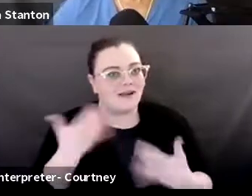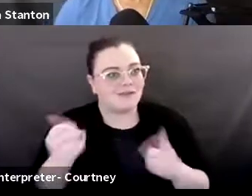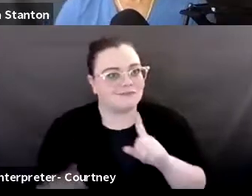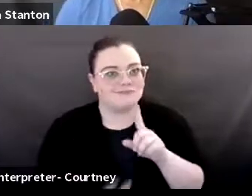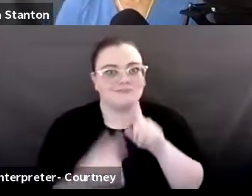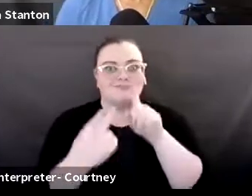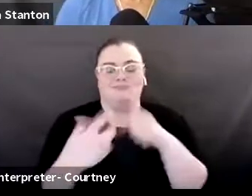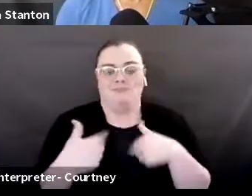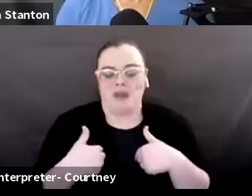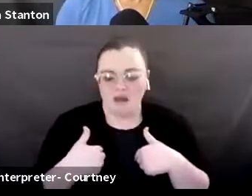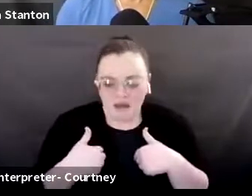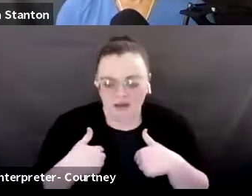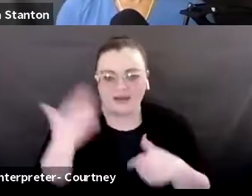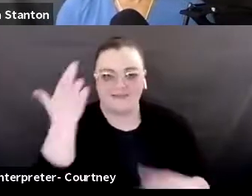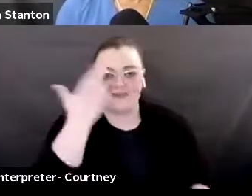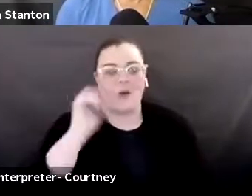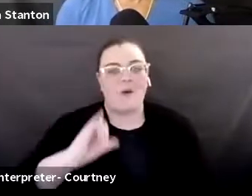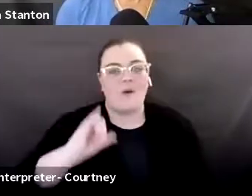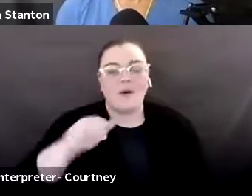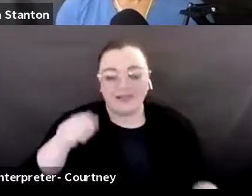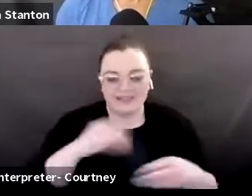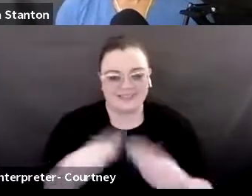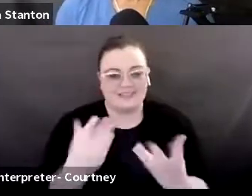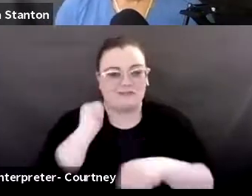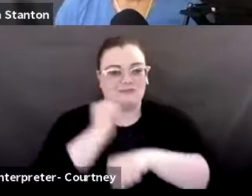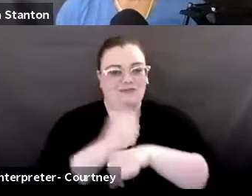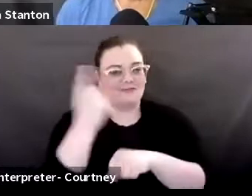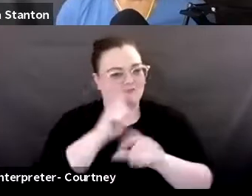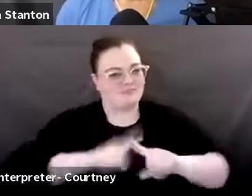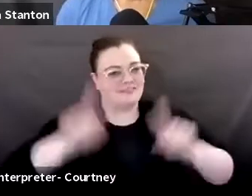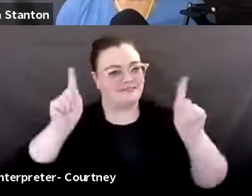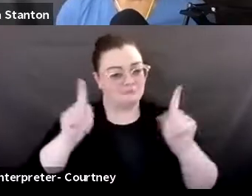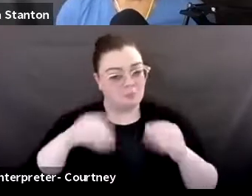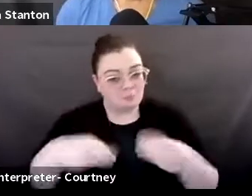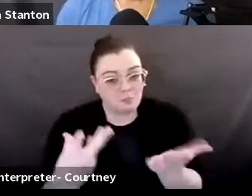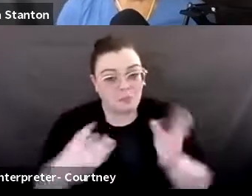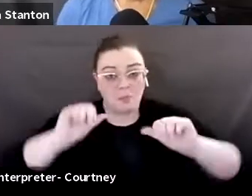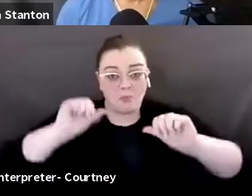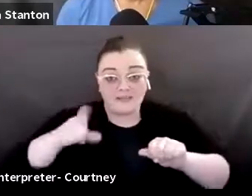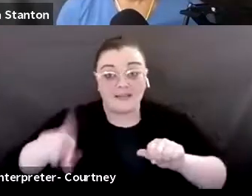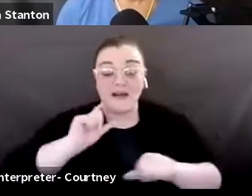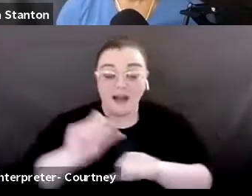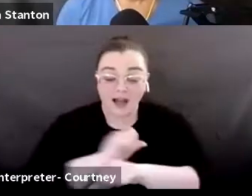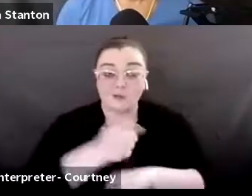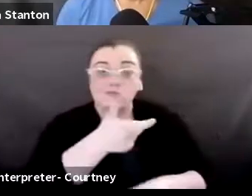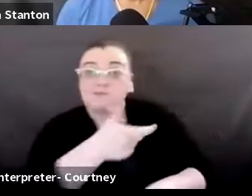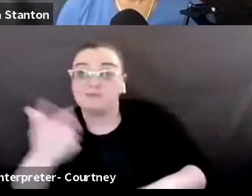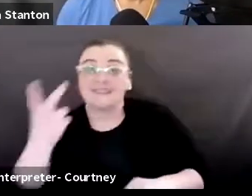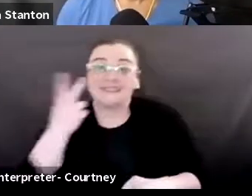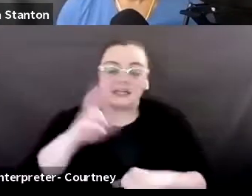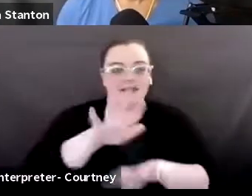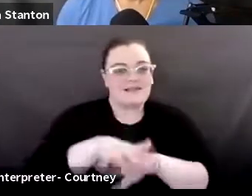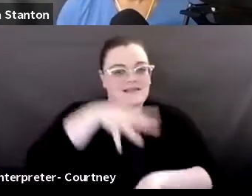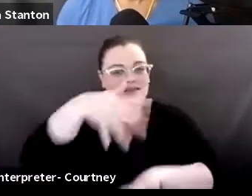like, this is creating something really different. It's creating this possibility that they're seeing Native people on a professional level,